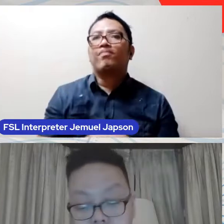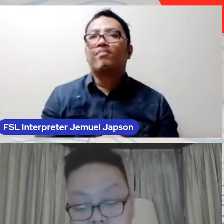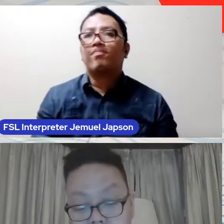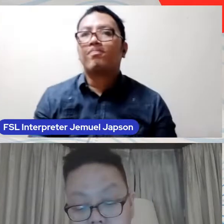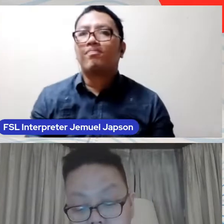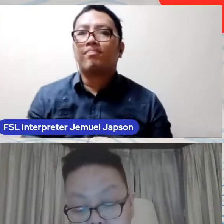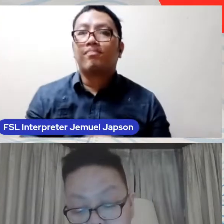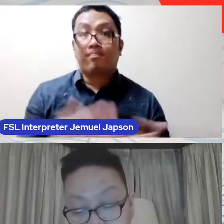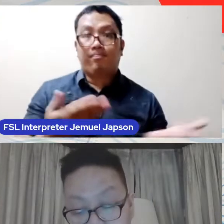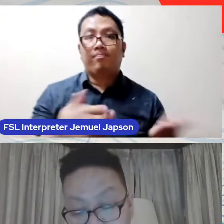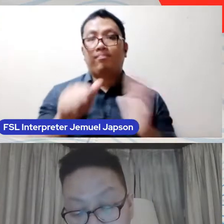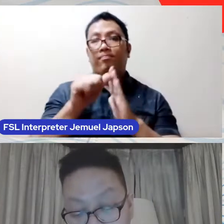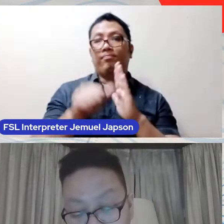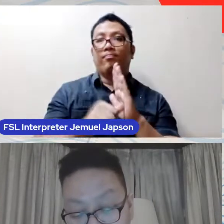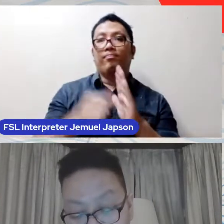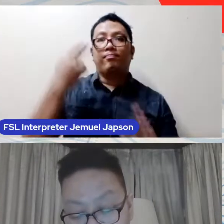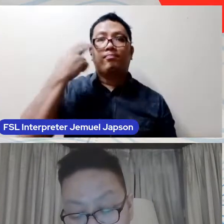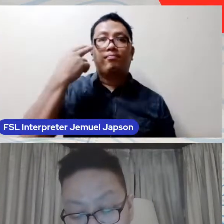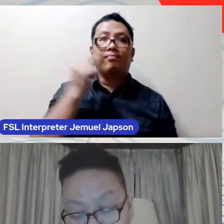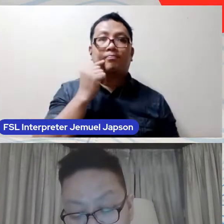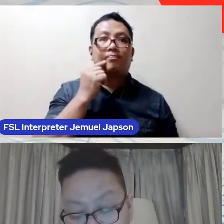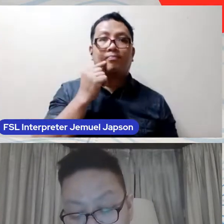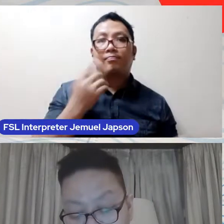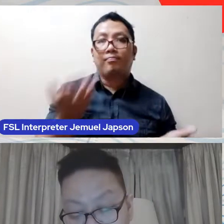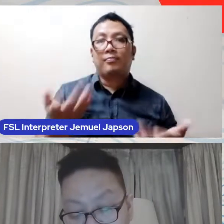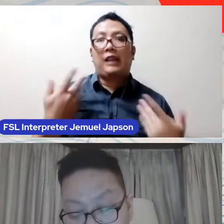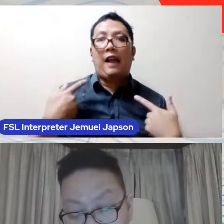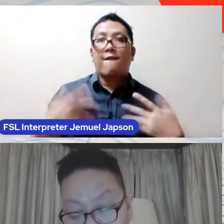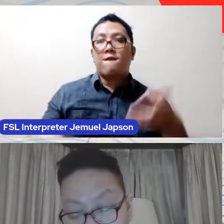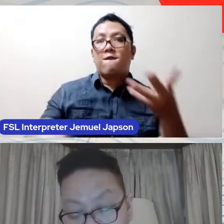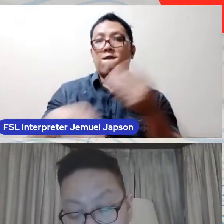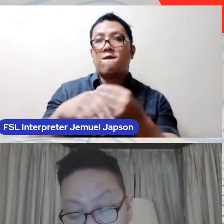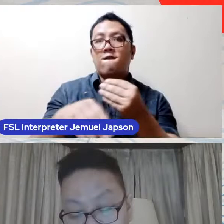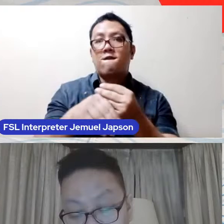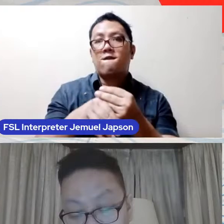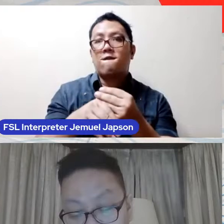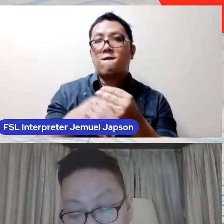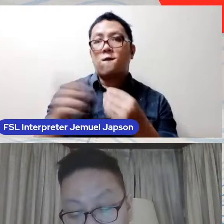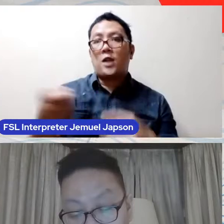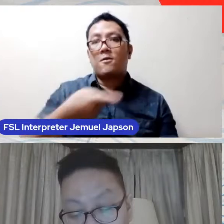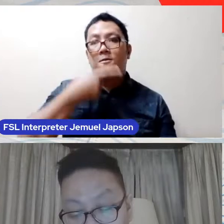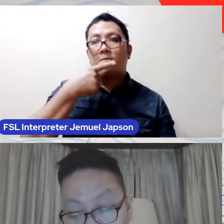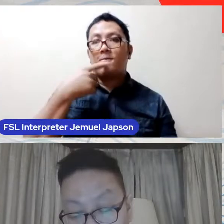Attorney Helen, do you want to add po to what Director James has said?